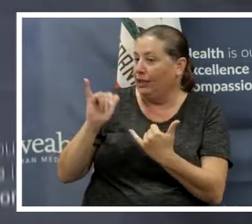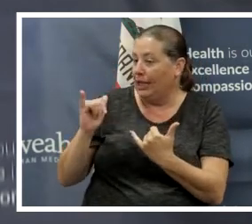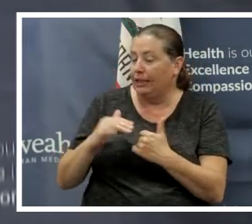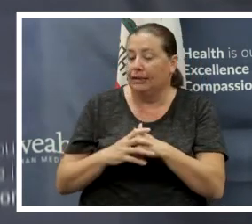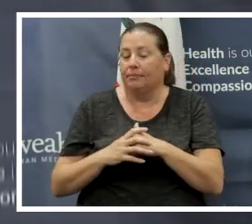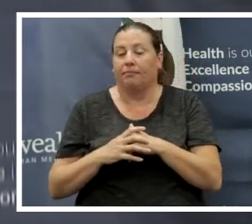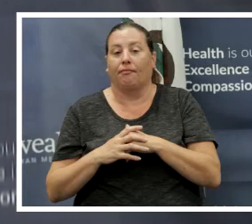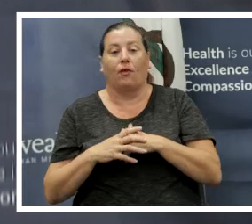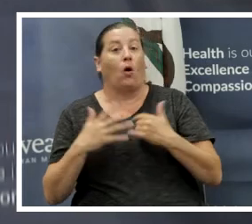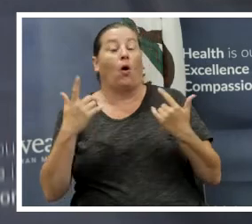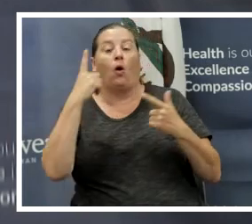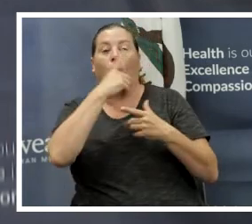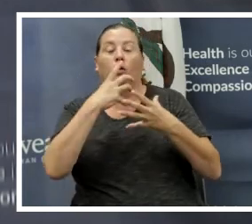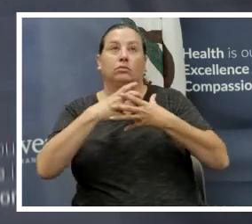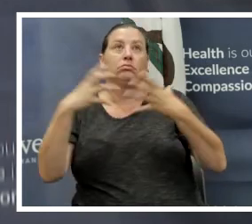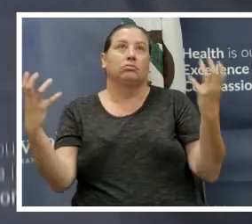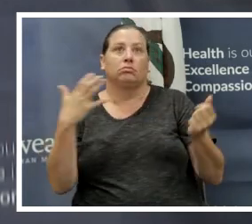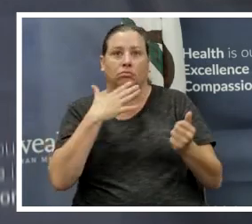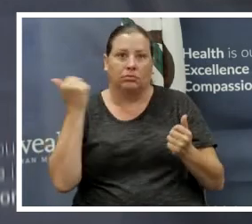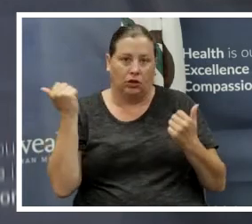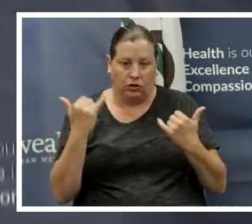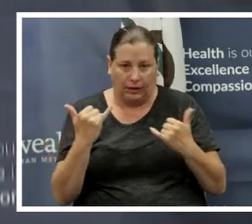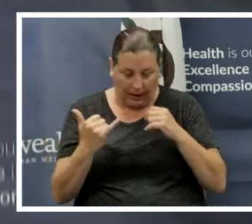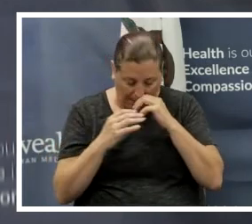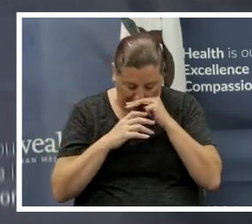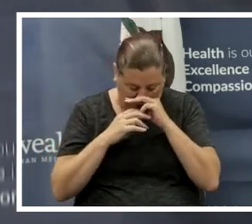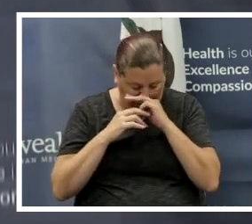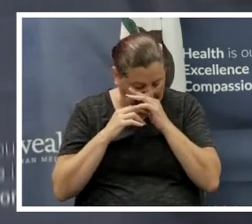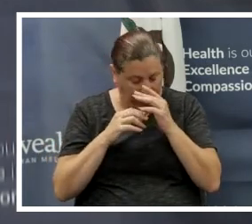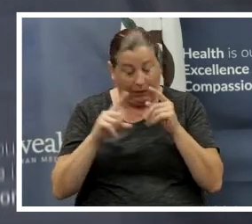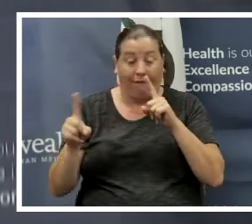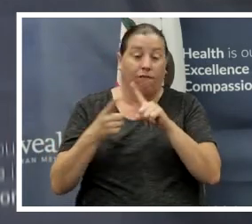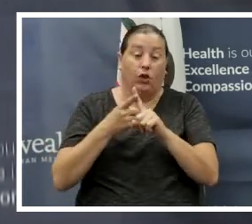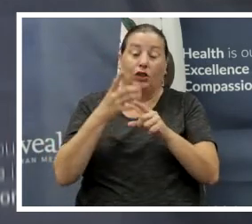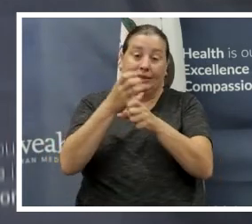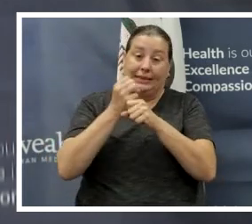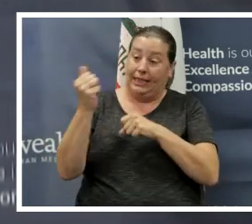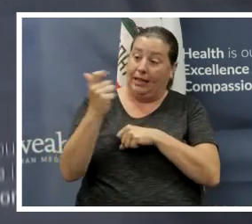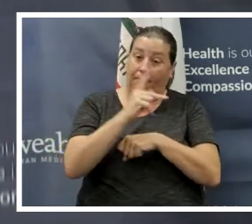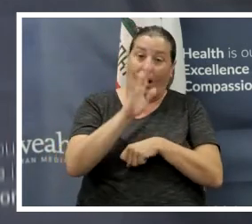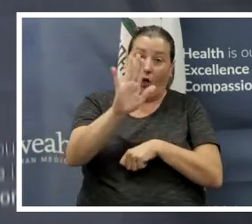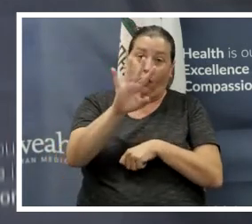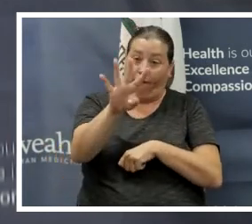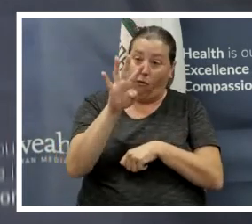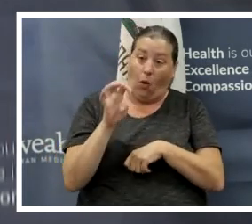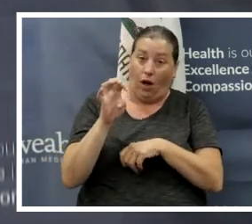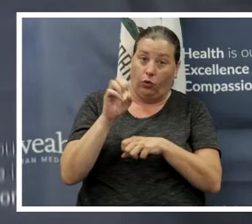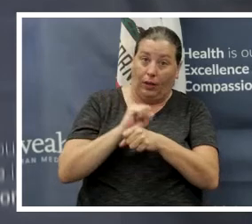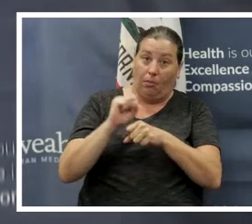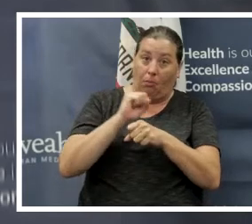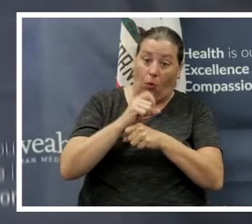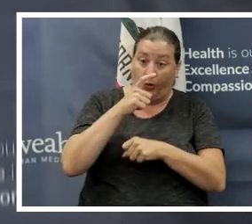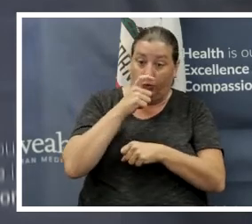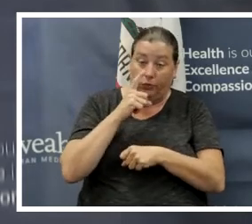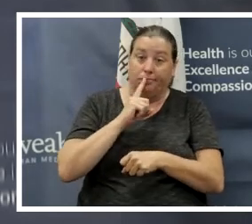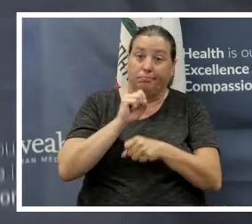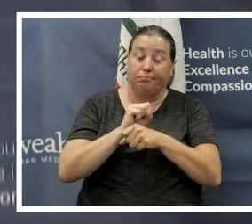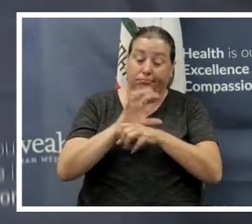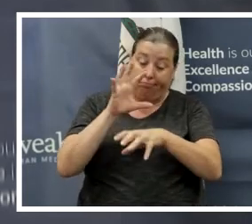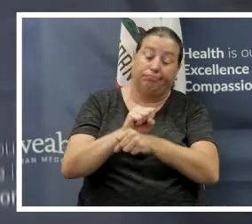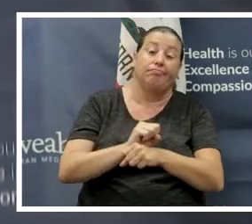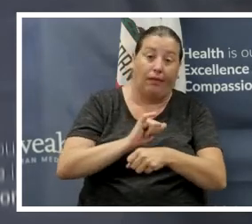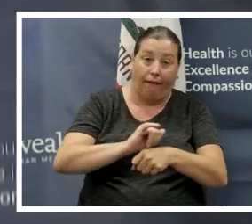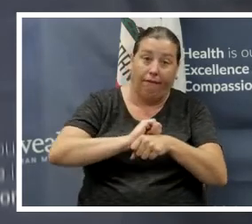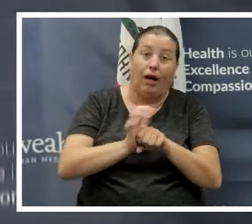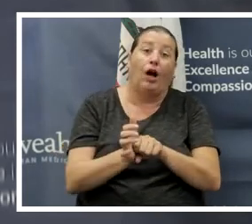it. First, getting back almost 400 of your employees that had contracted the virus that were